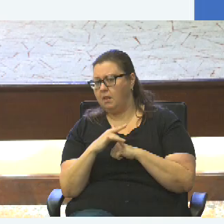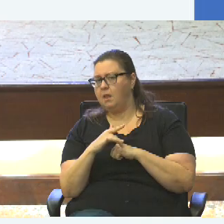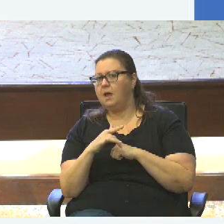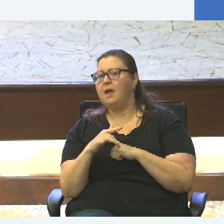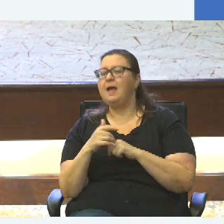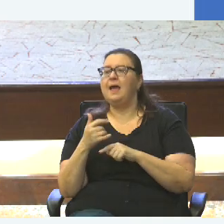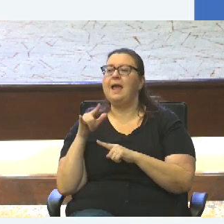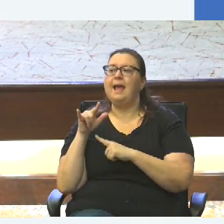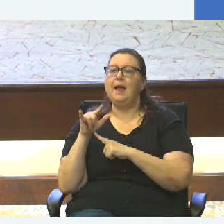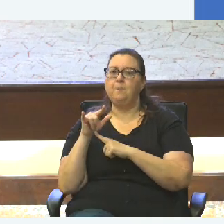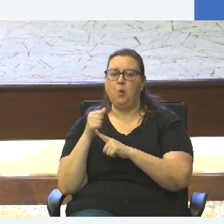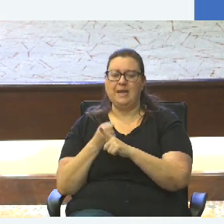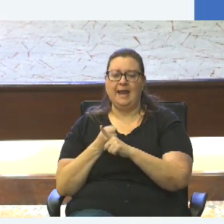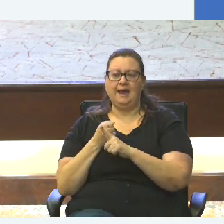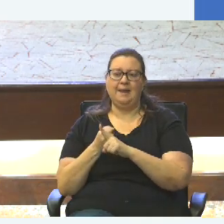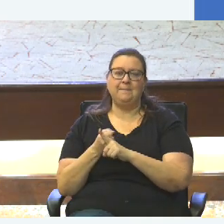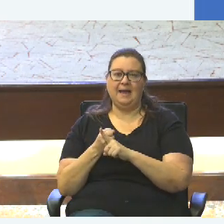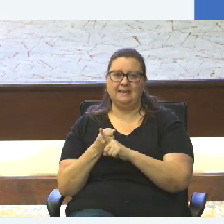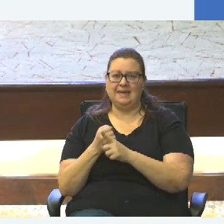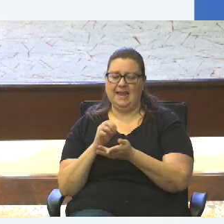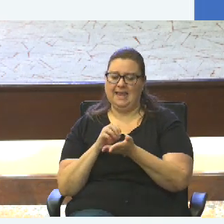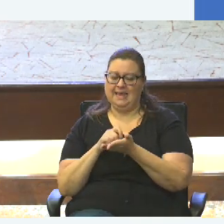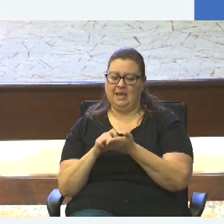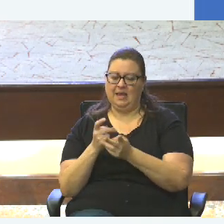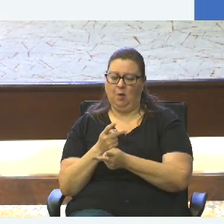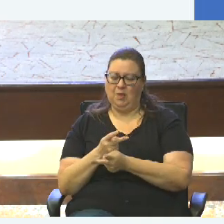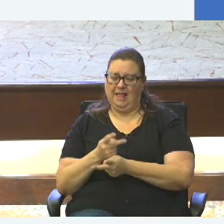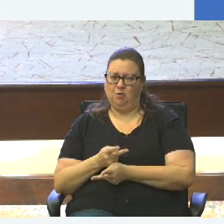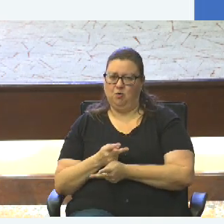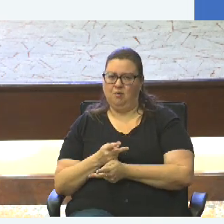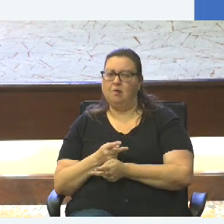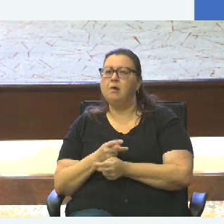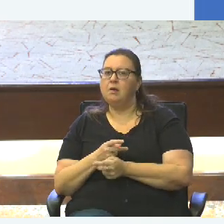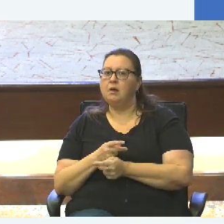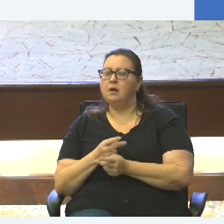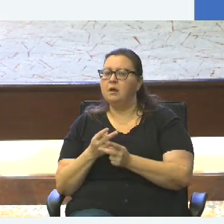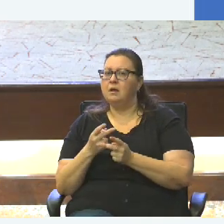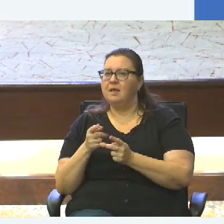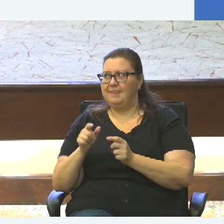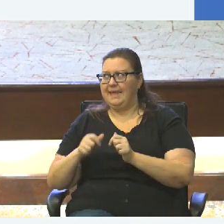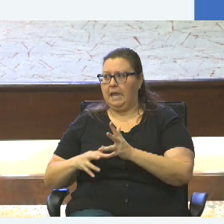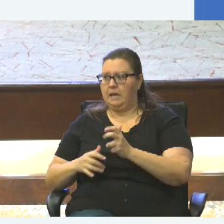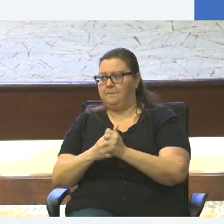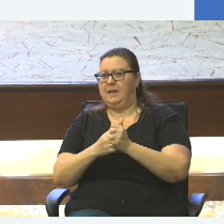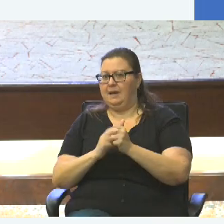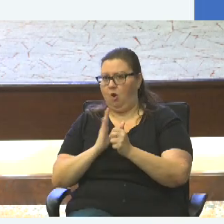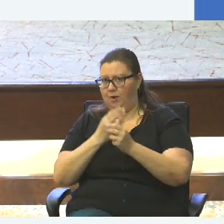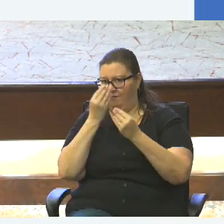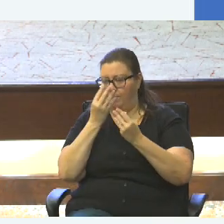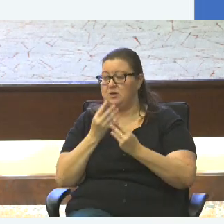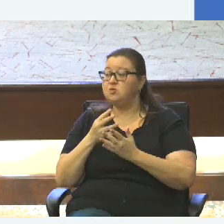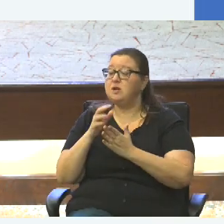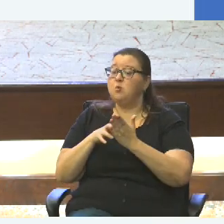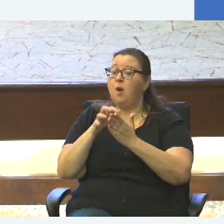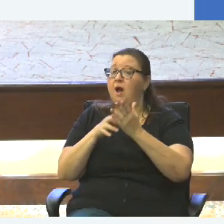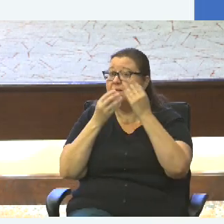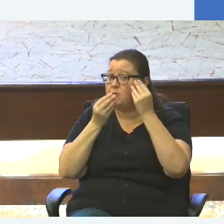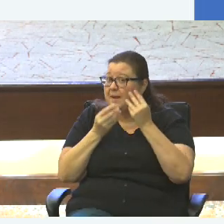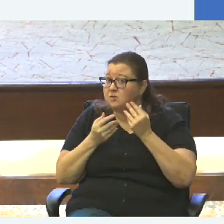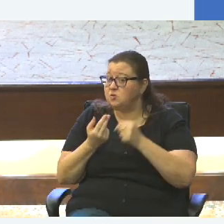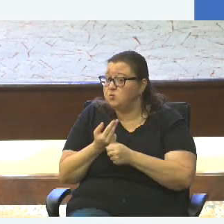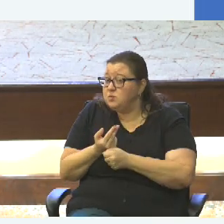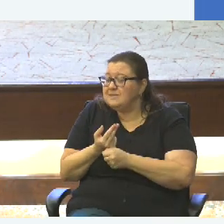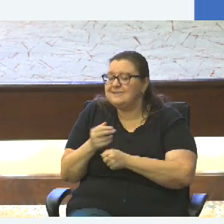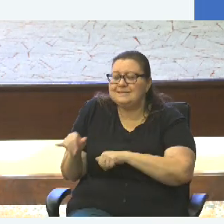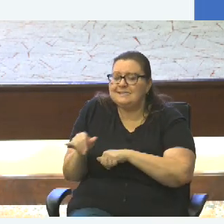economic impact calculator that we're able to go into and update this information. The raw data that it uses is the